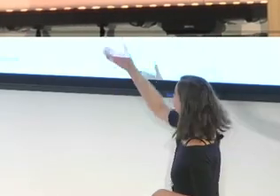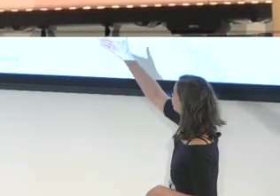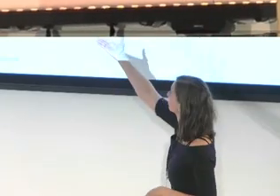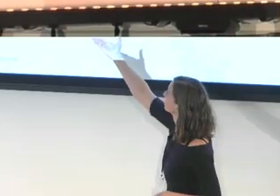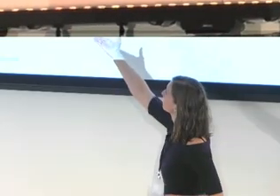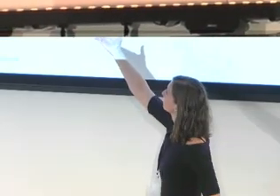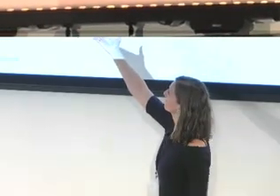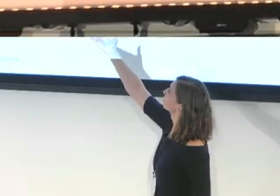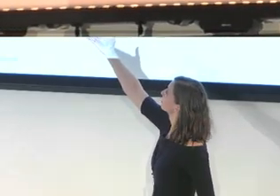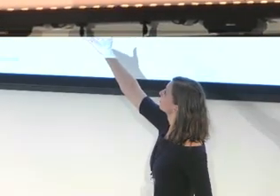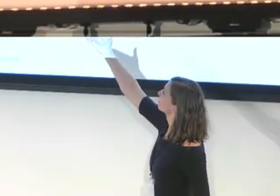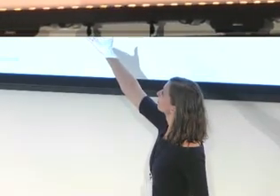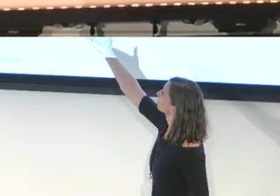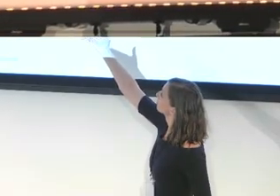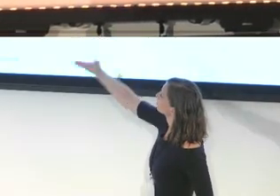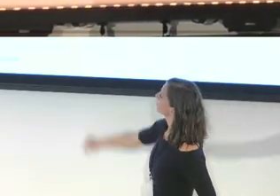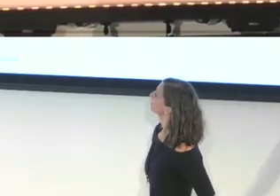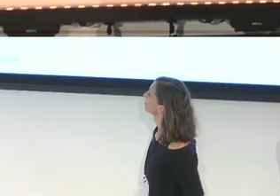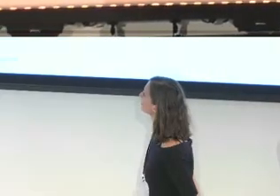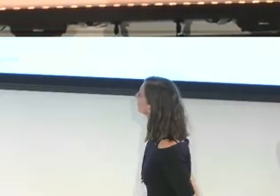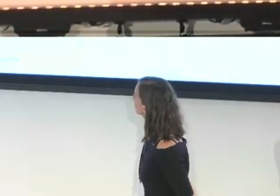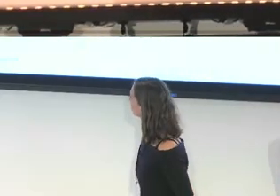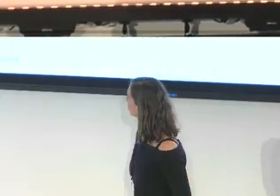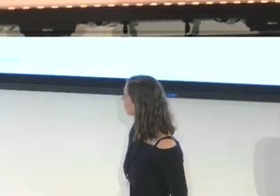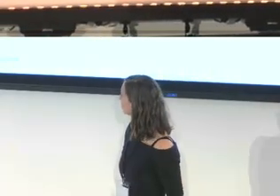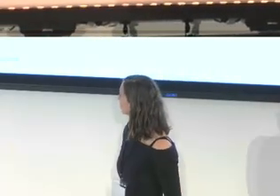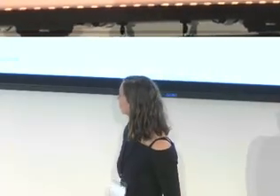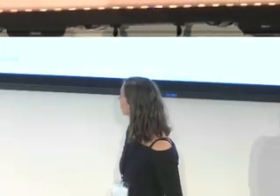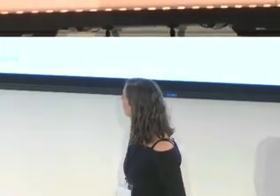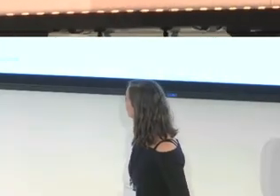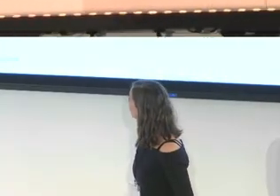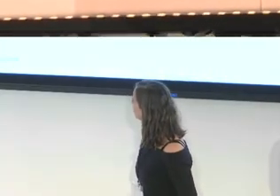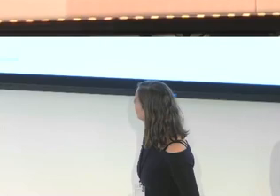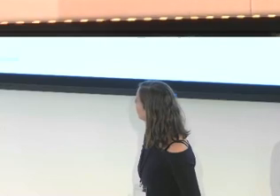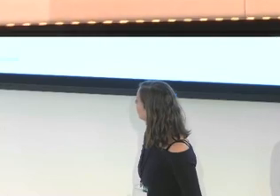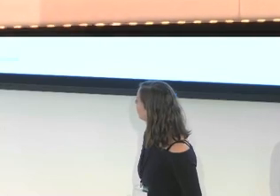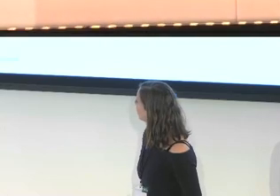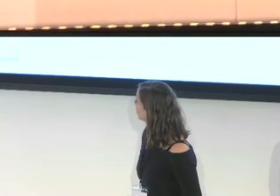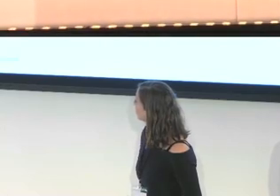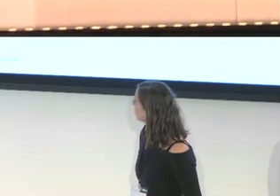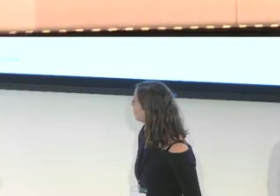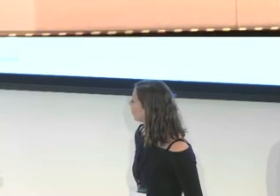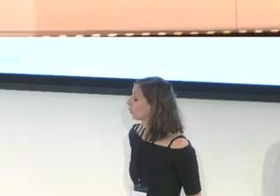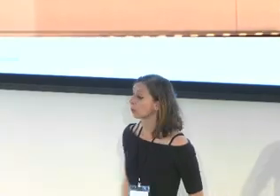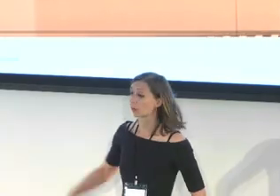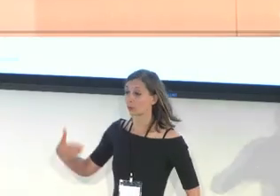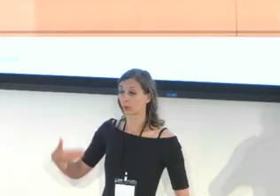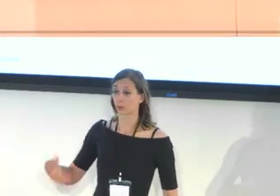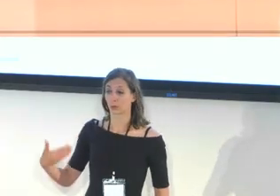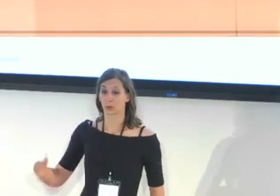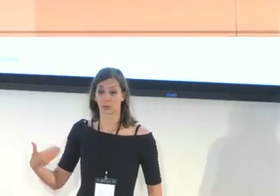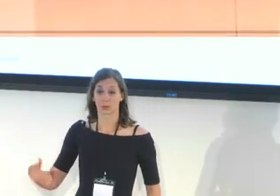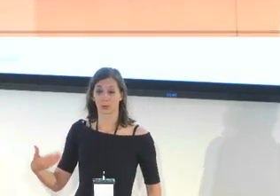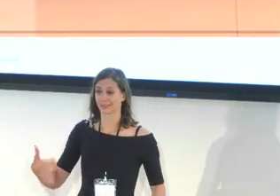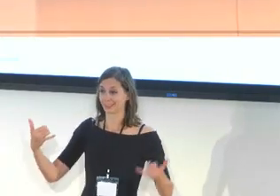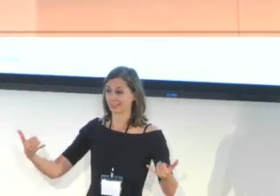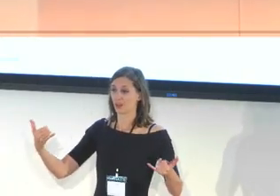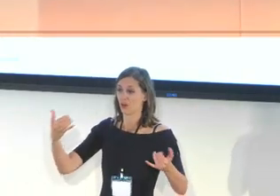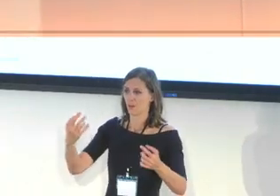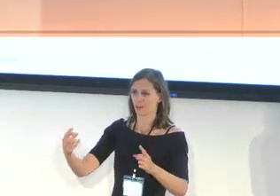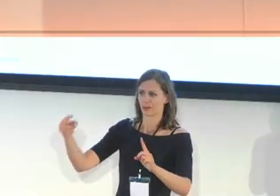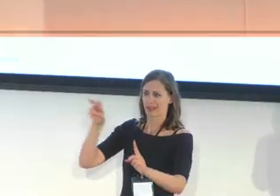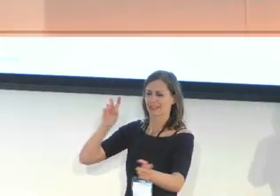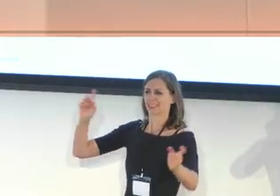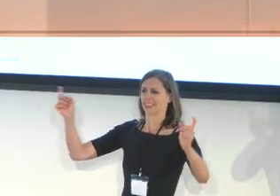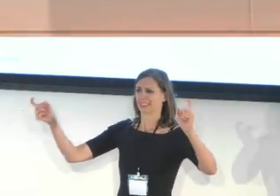digital identity as important as their traditional identity, showing a massive change in perspective of how important